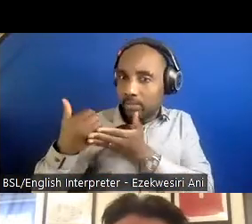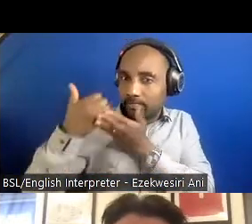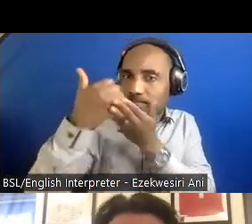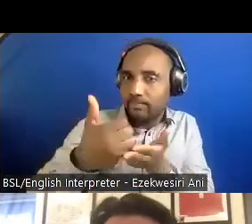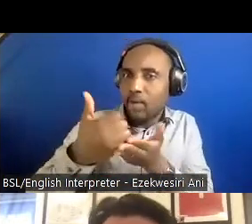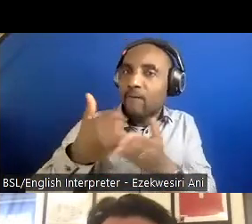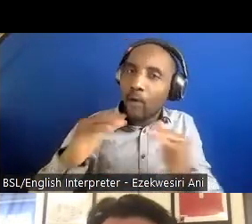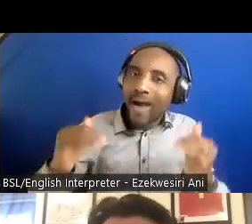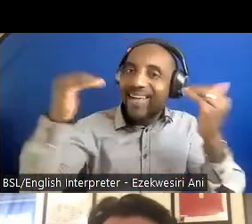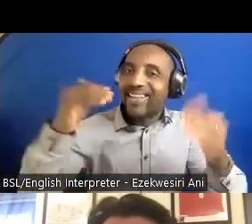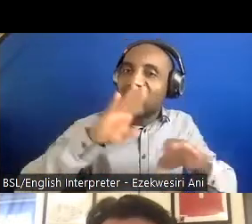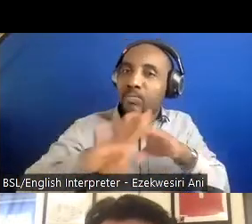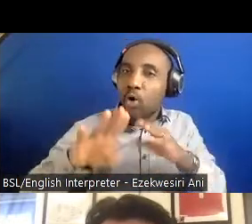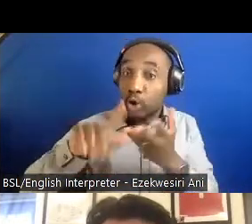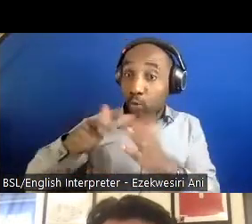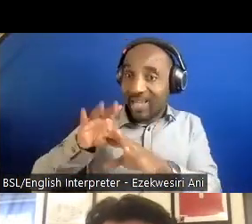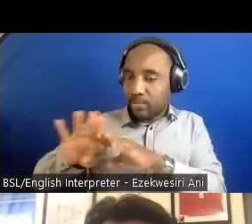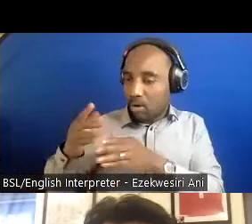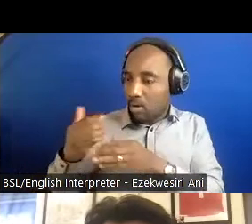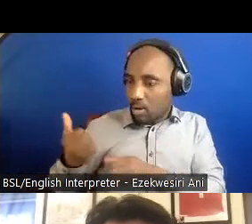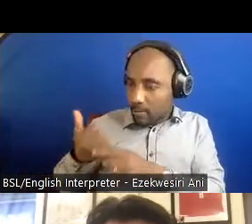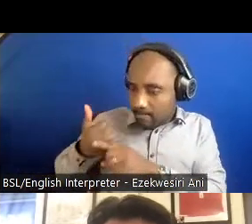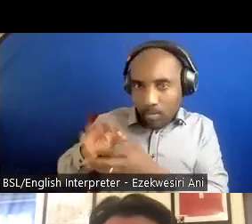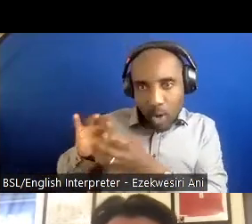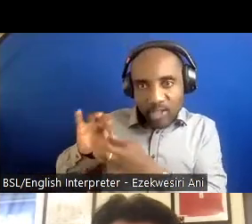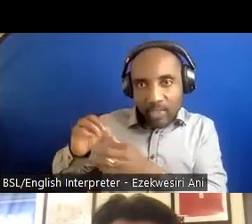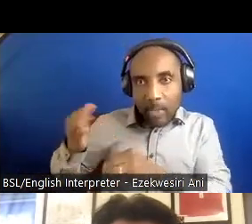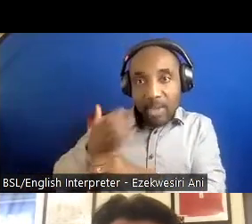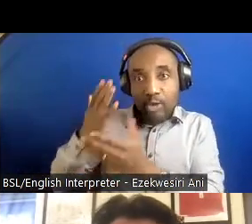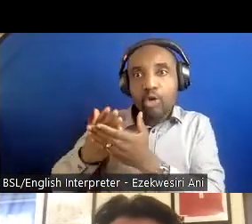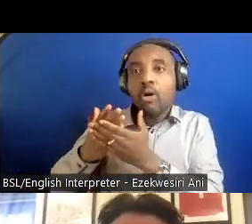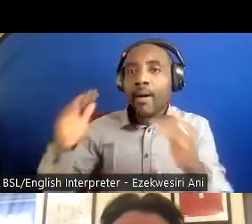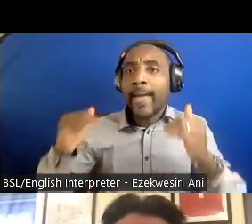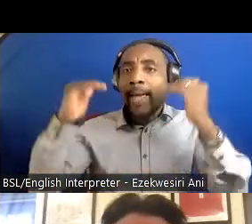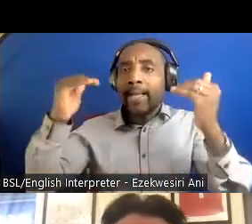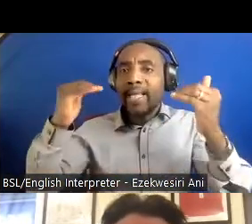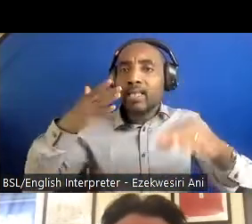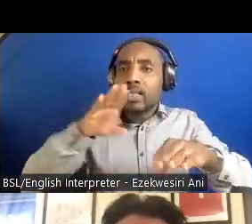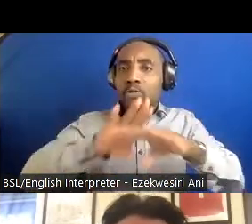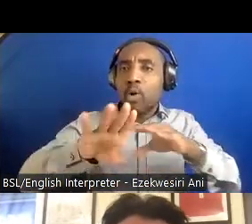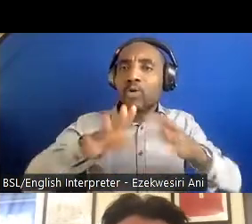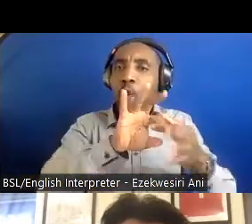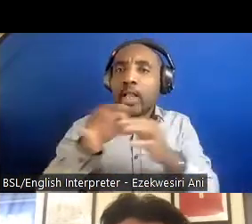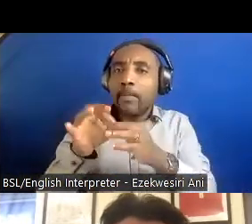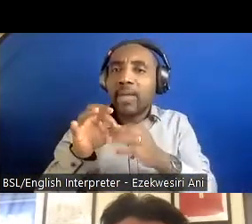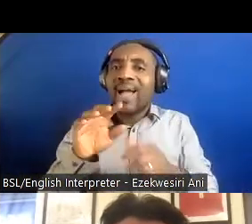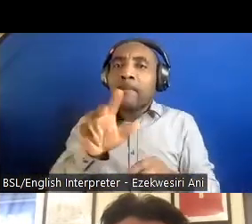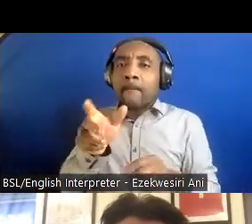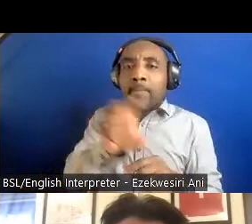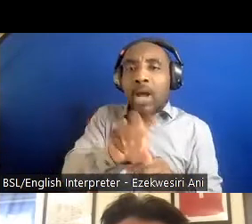UK, to ensure diversity and inclusion is occurring at an elite level and in Olympic and Paralympic